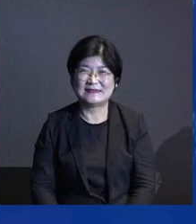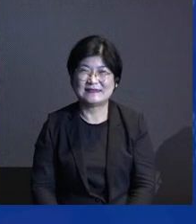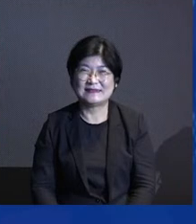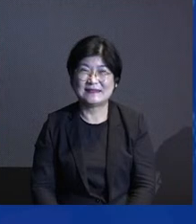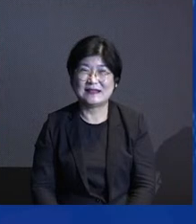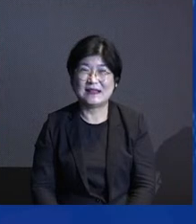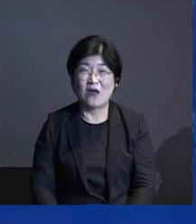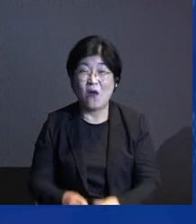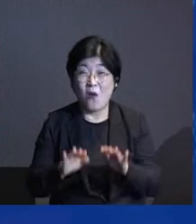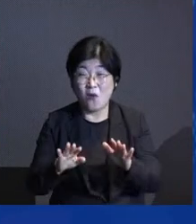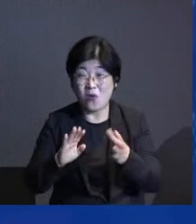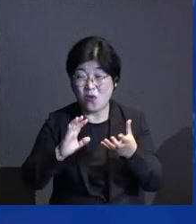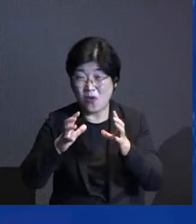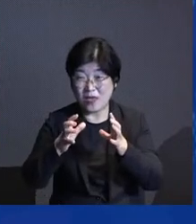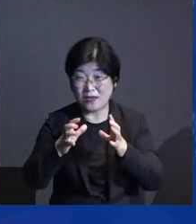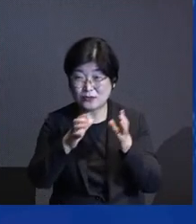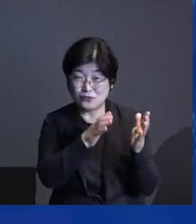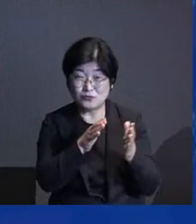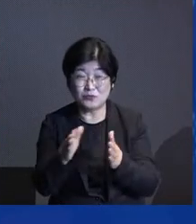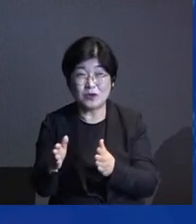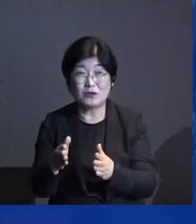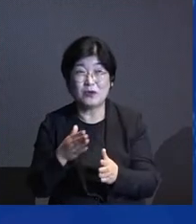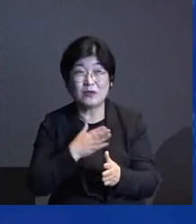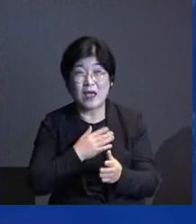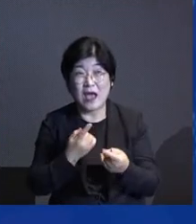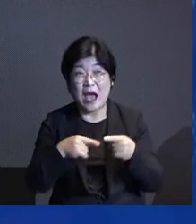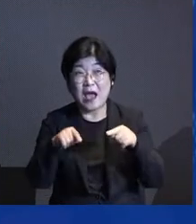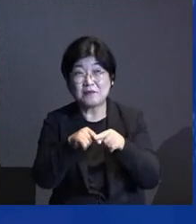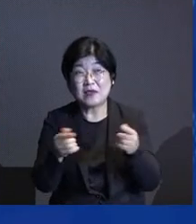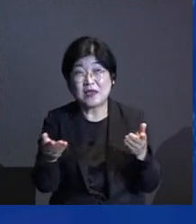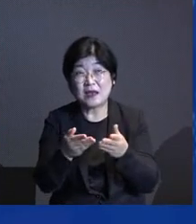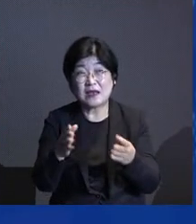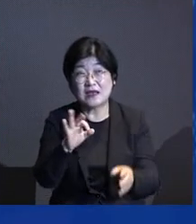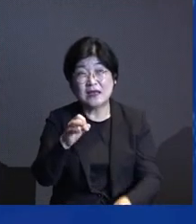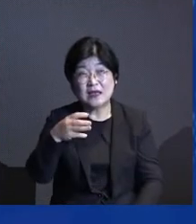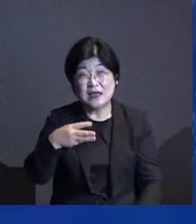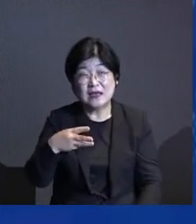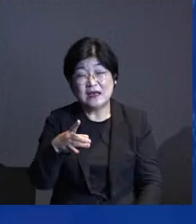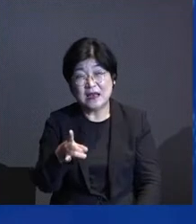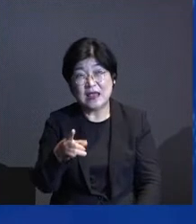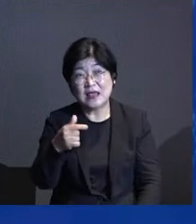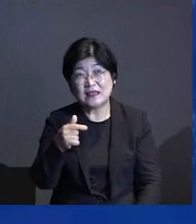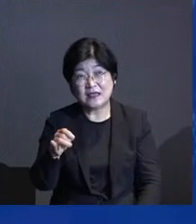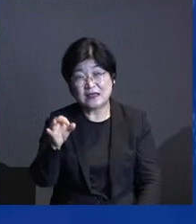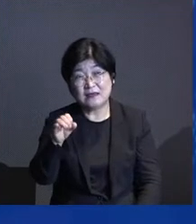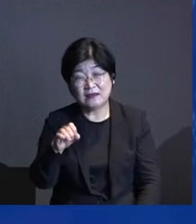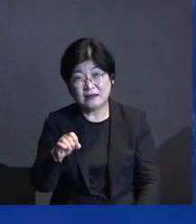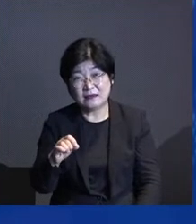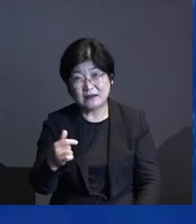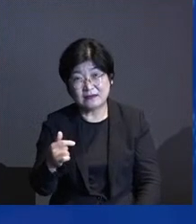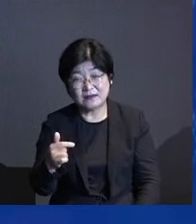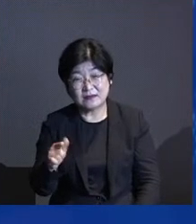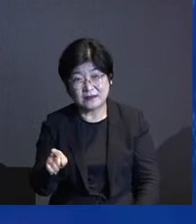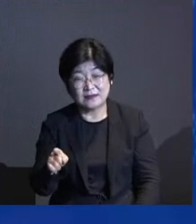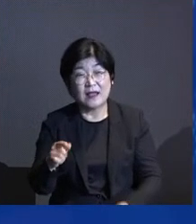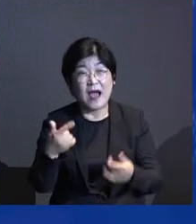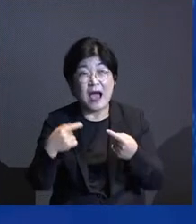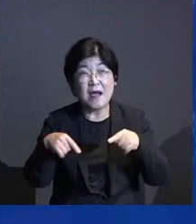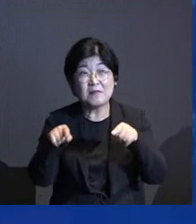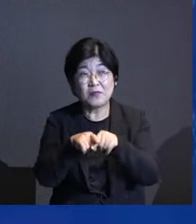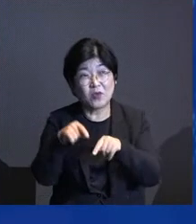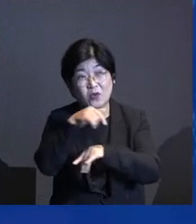some more concrete activities that we have been doing and that have been implementing within the Dreamlike